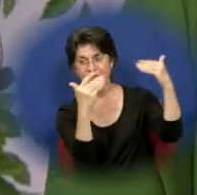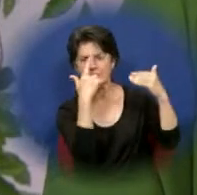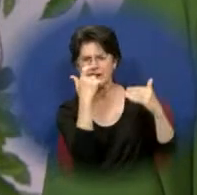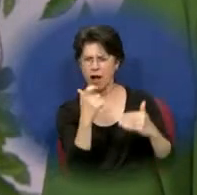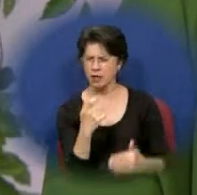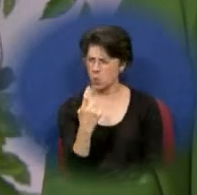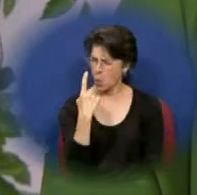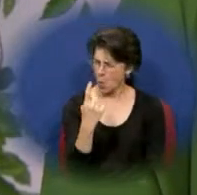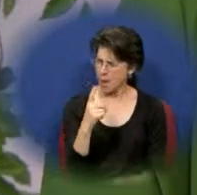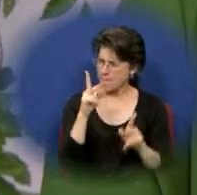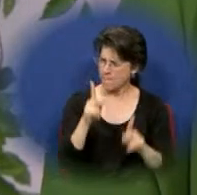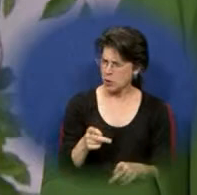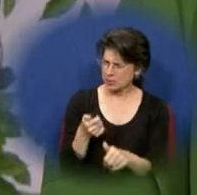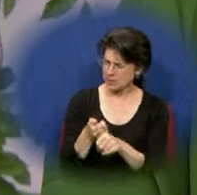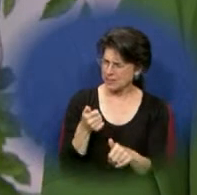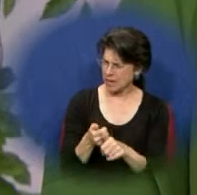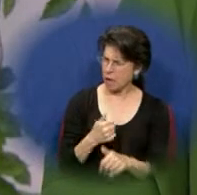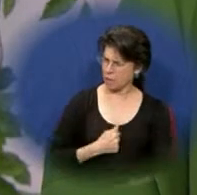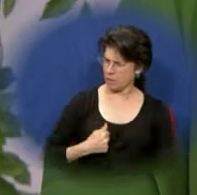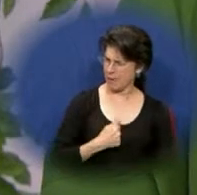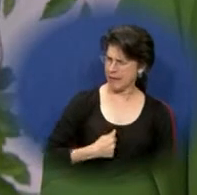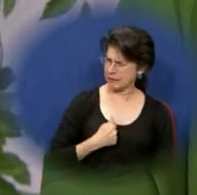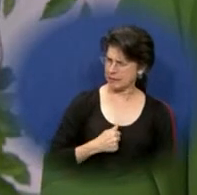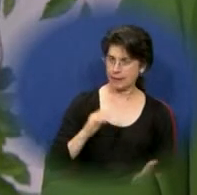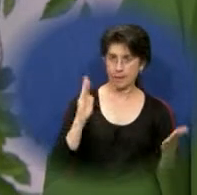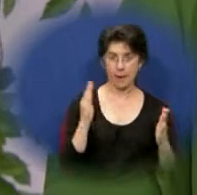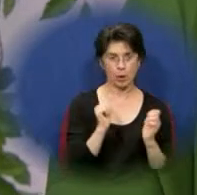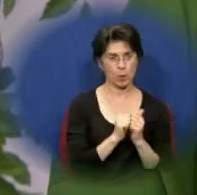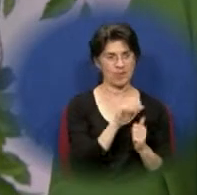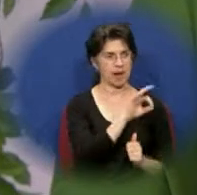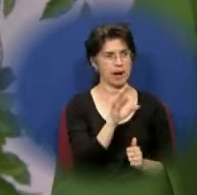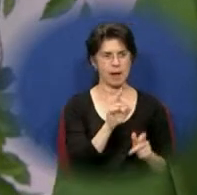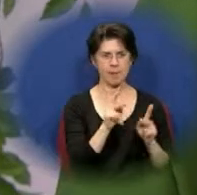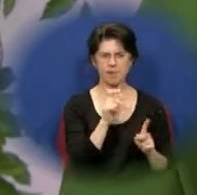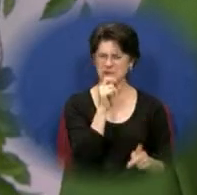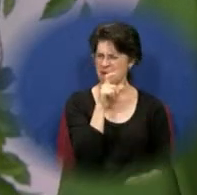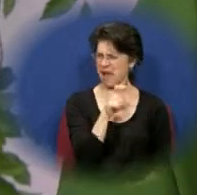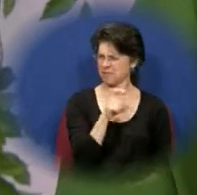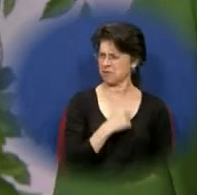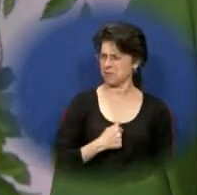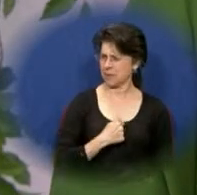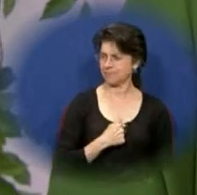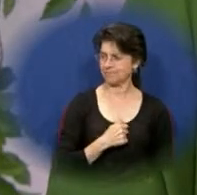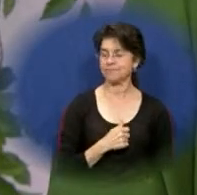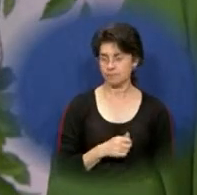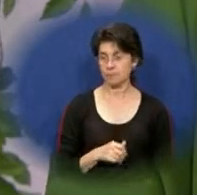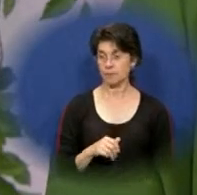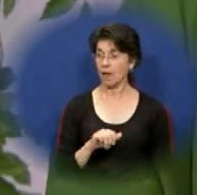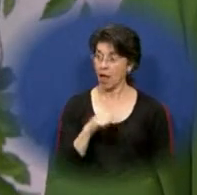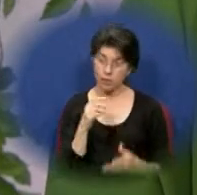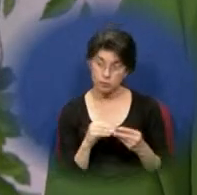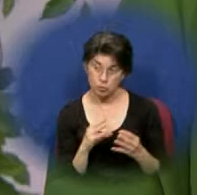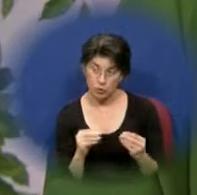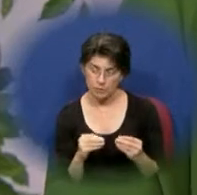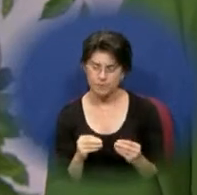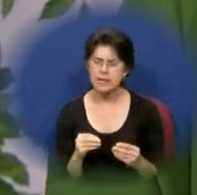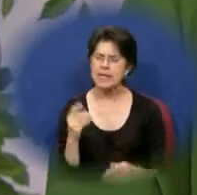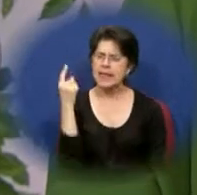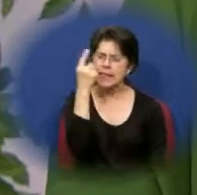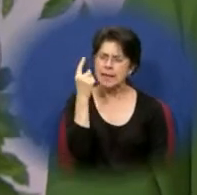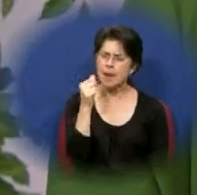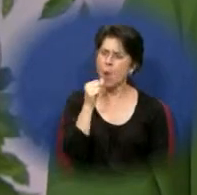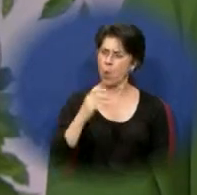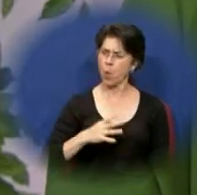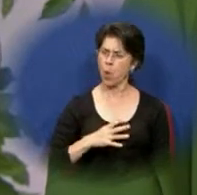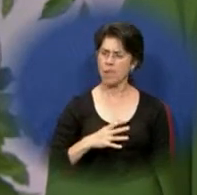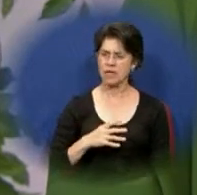righteous people who have no need to repent. What woman, if she has 10 silver pieces and loses one, does not light